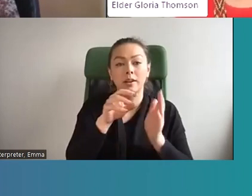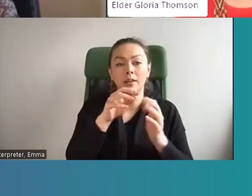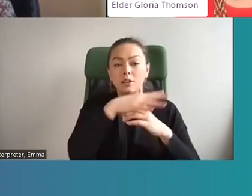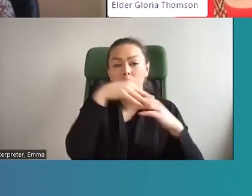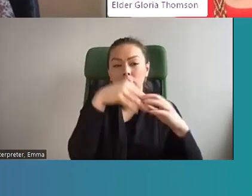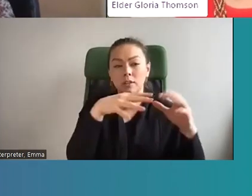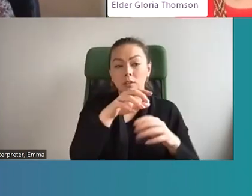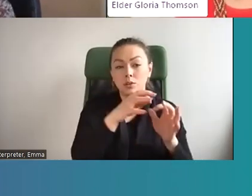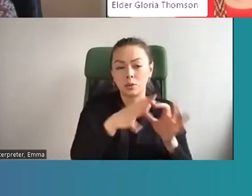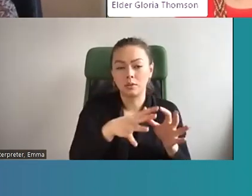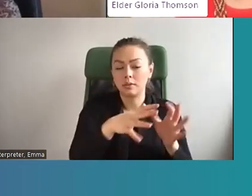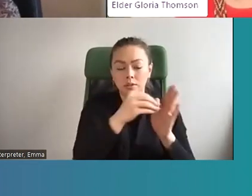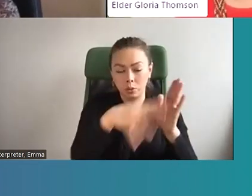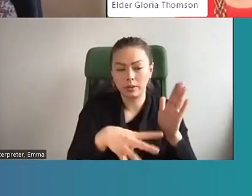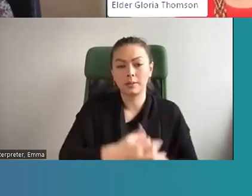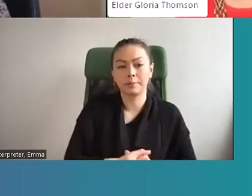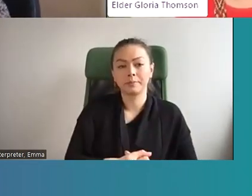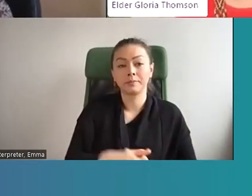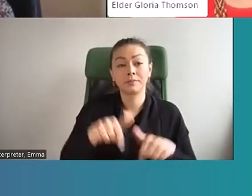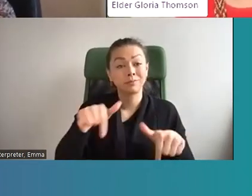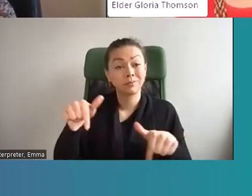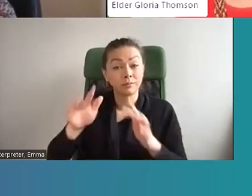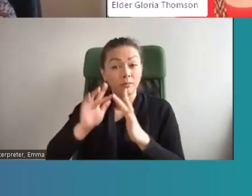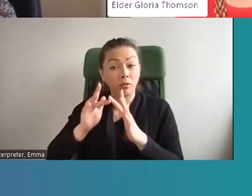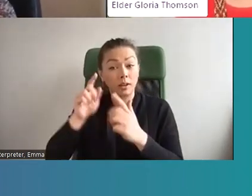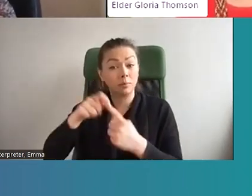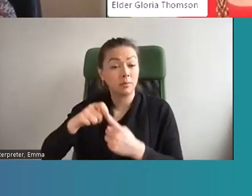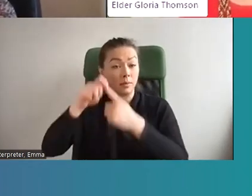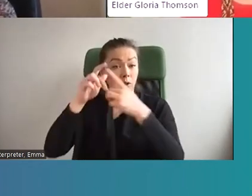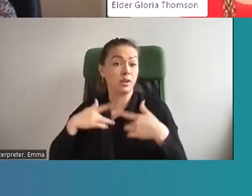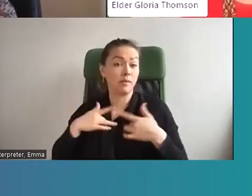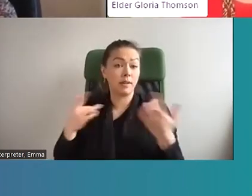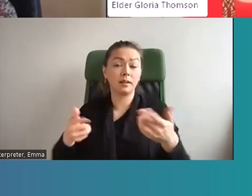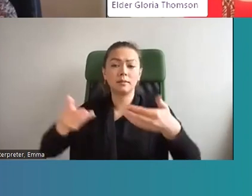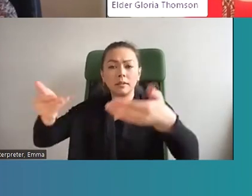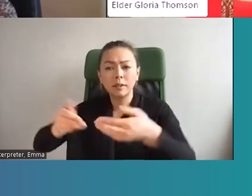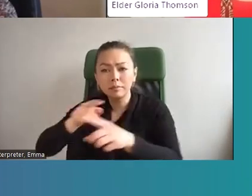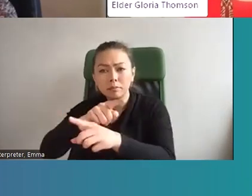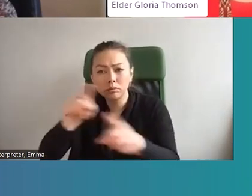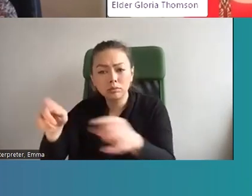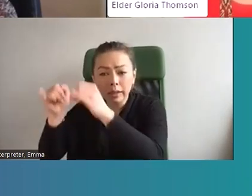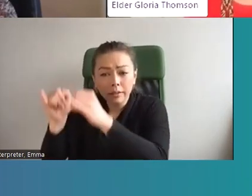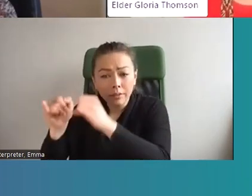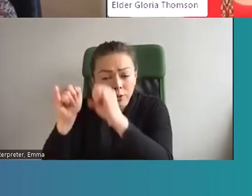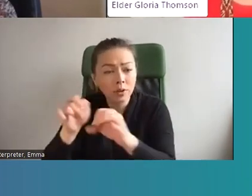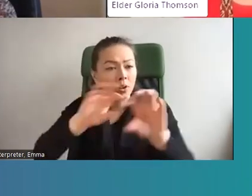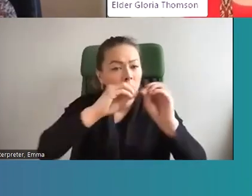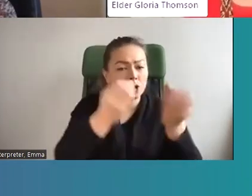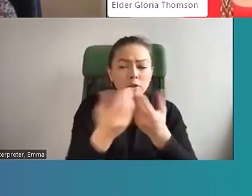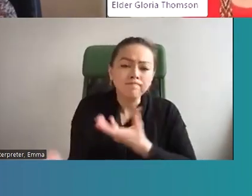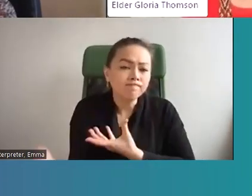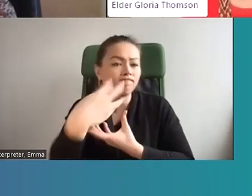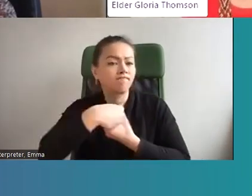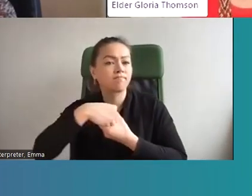Today's online special event invites individuals and organizations to learn from Indigenous elders on building